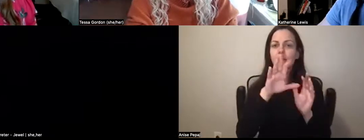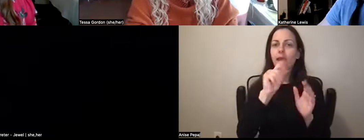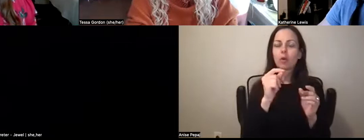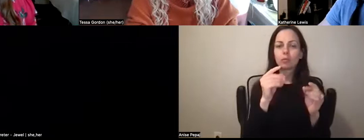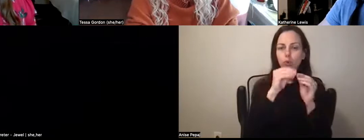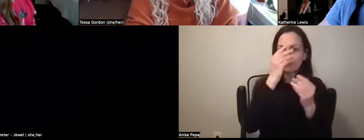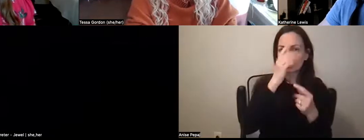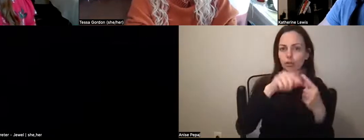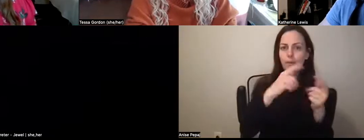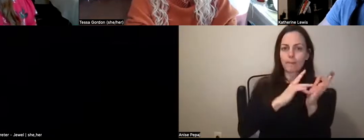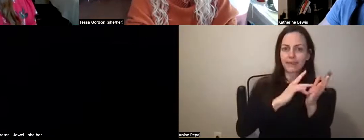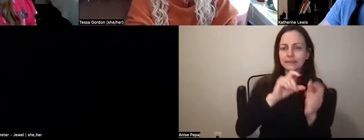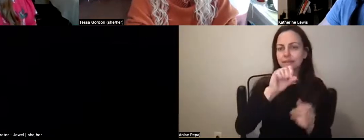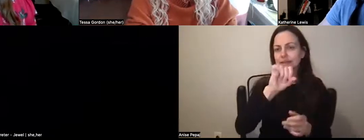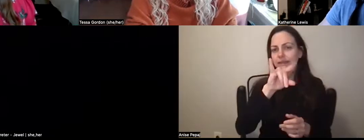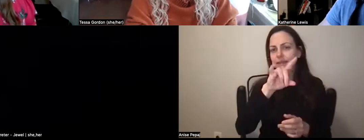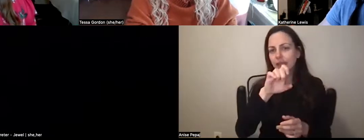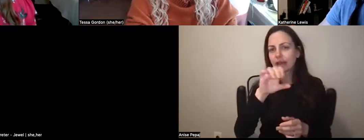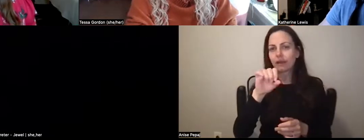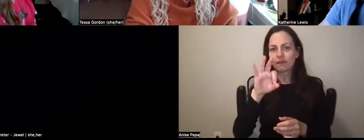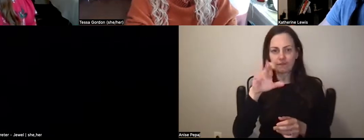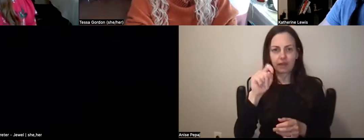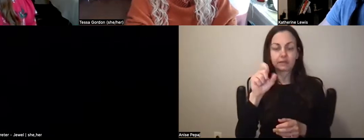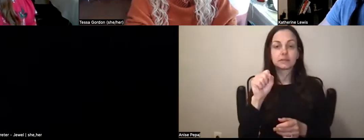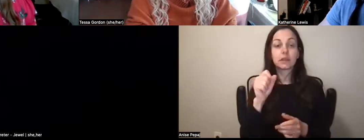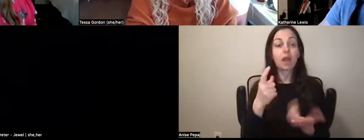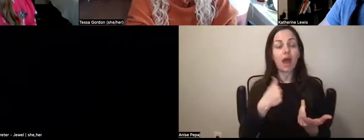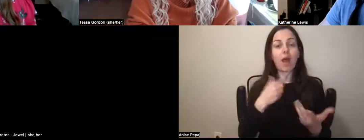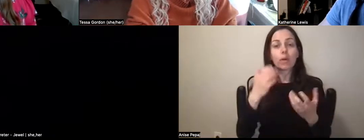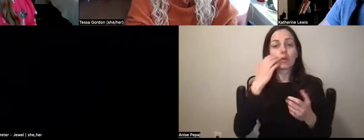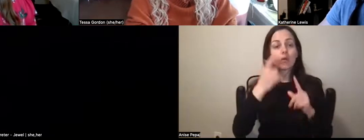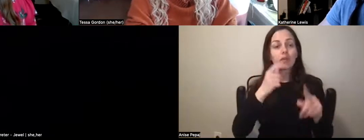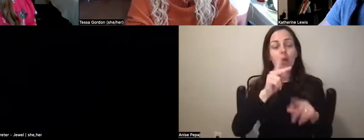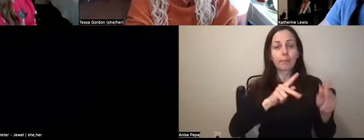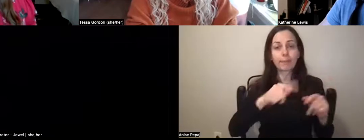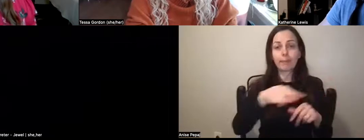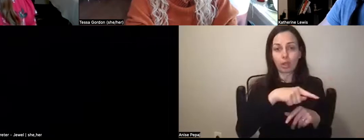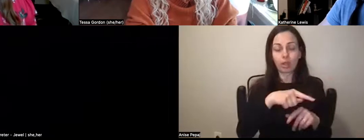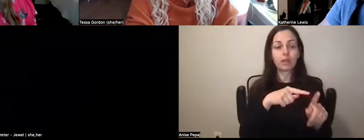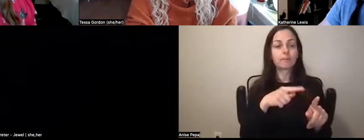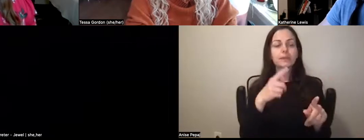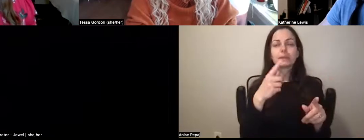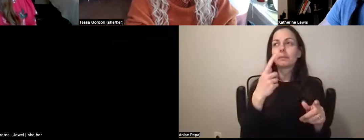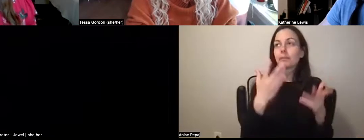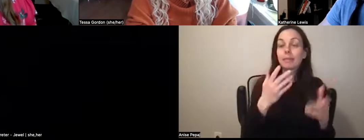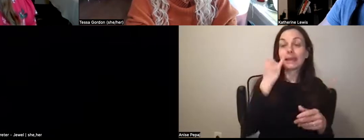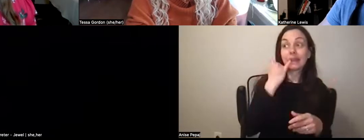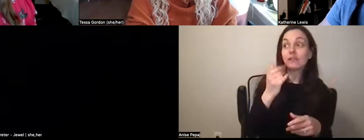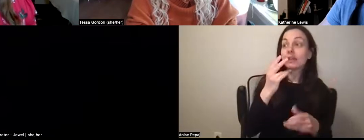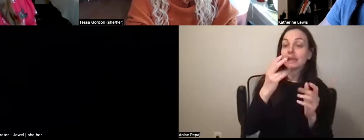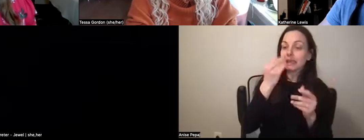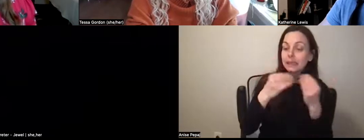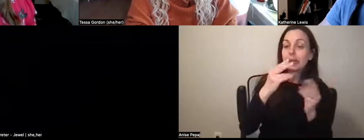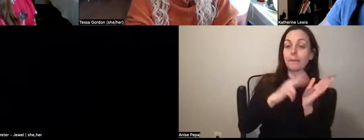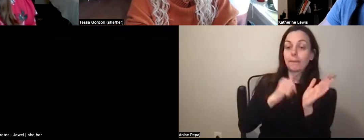a physician, I want to hear it from the people who experience, because they know that if you take peanut butter with this medication, you're going to have less side effects. You know,